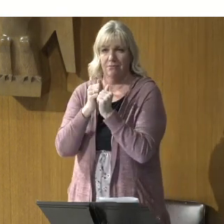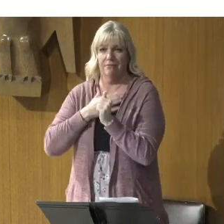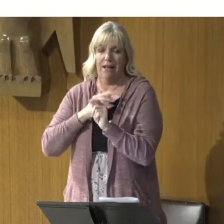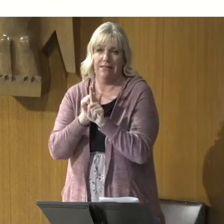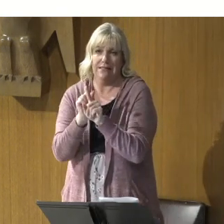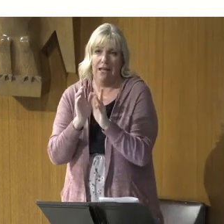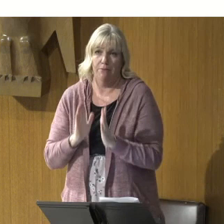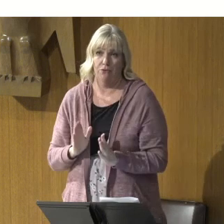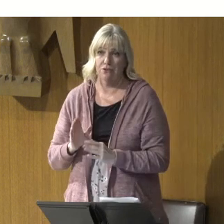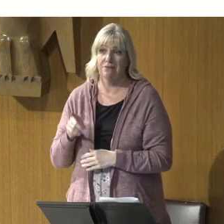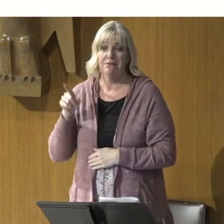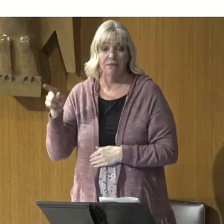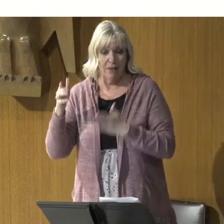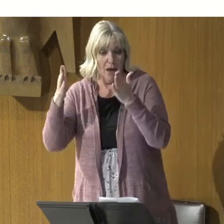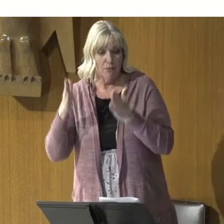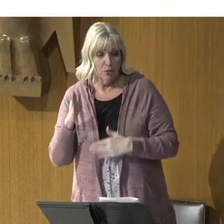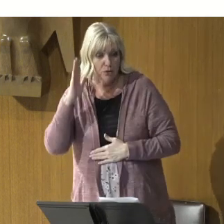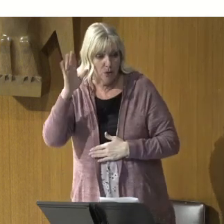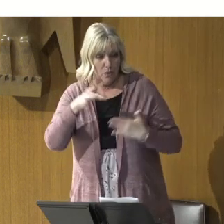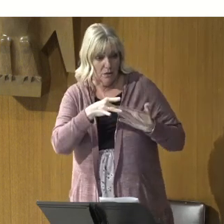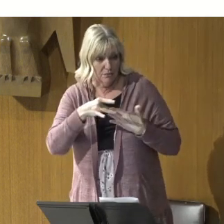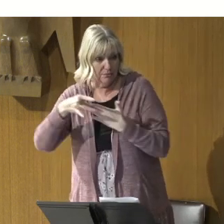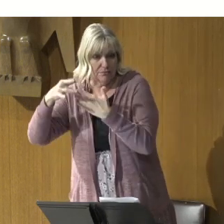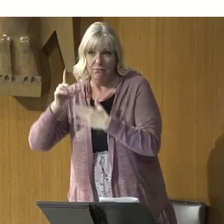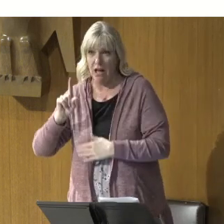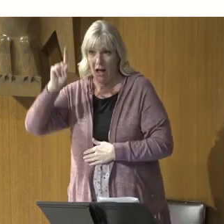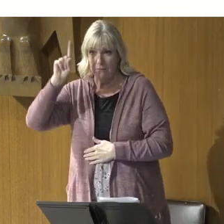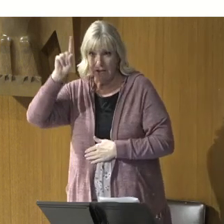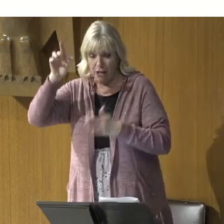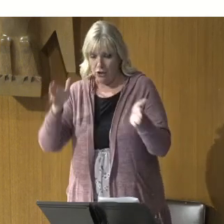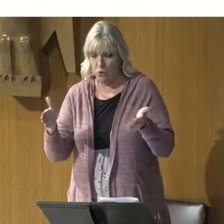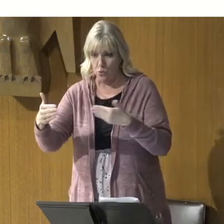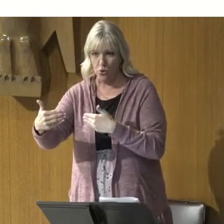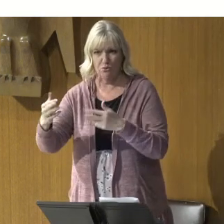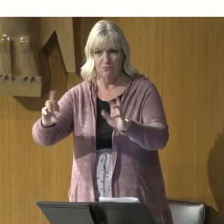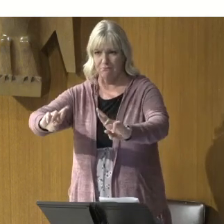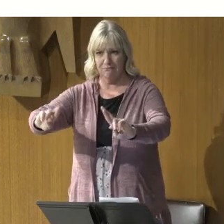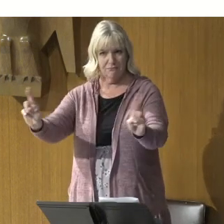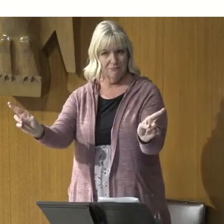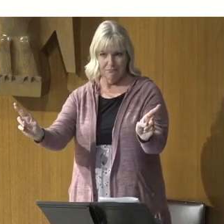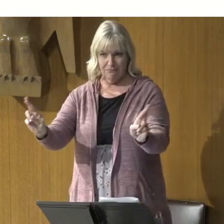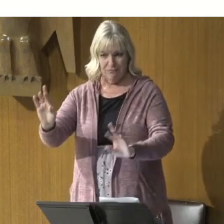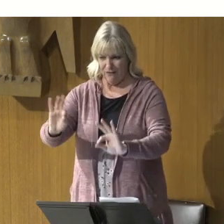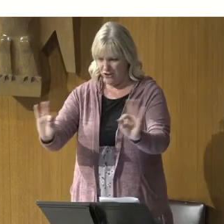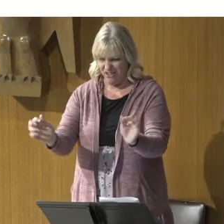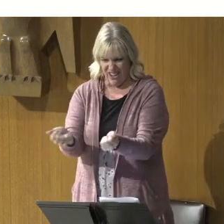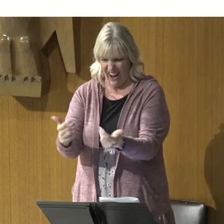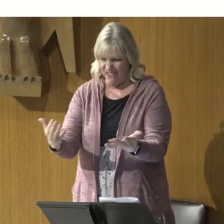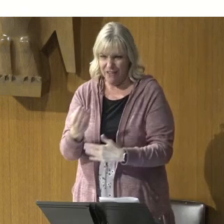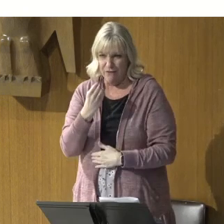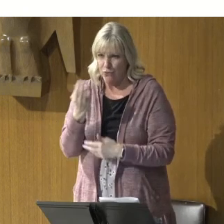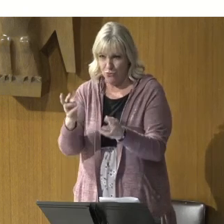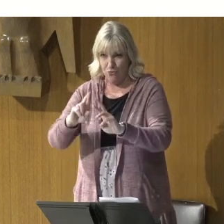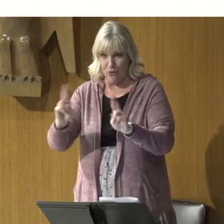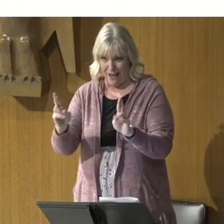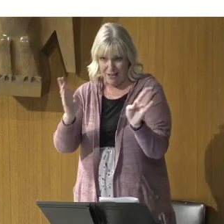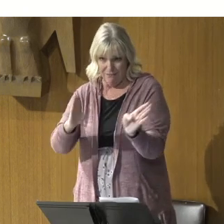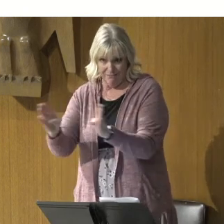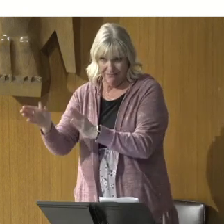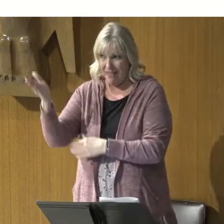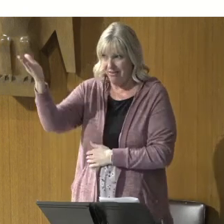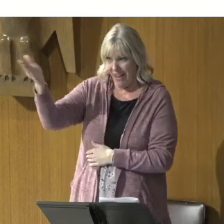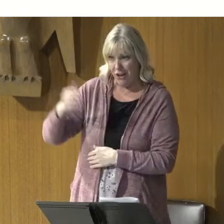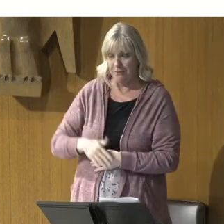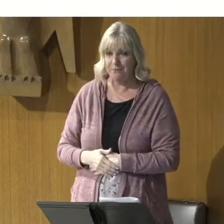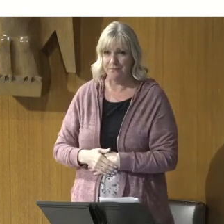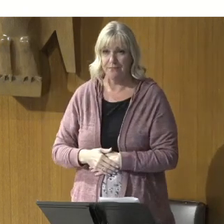He will show you a large room upstairs, furnished and ready. Make preparations for us there. So